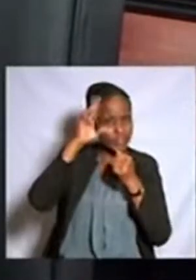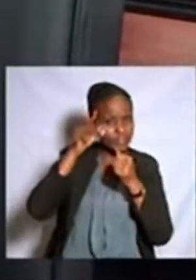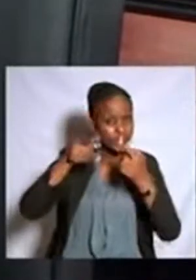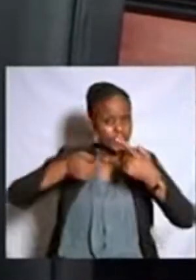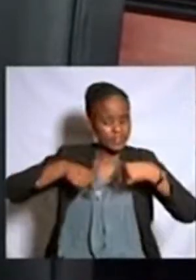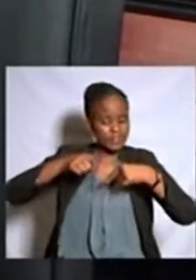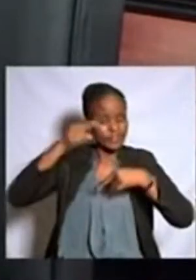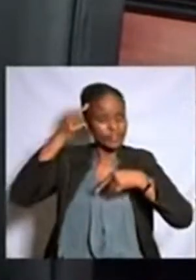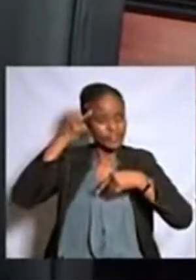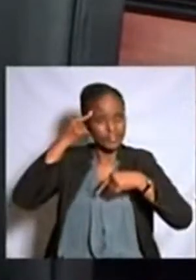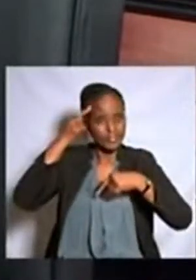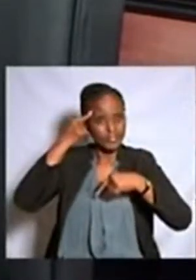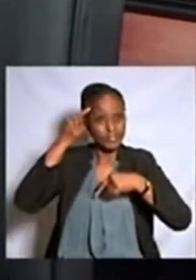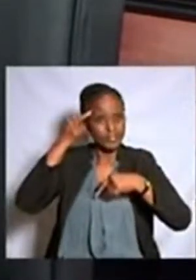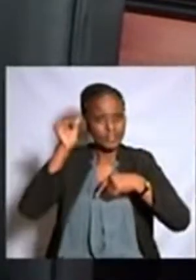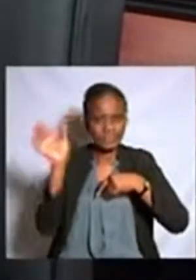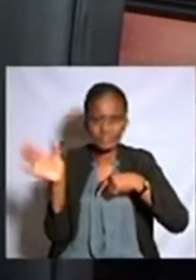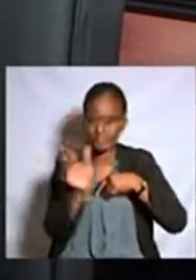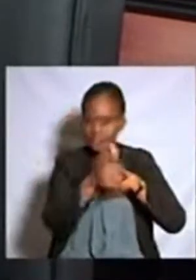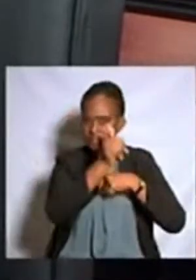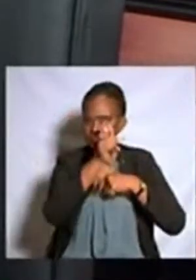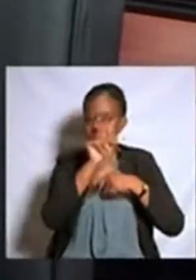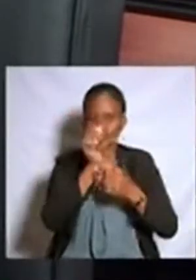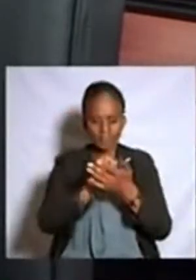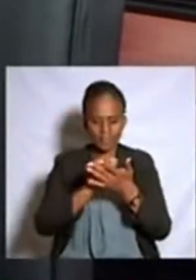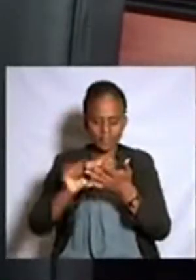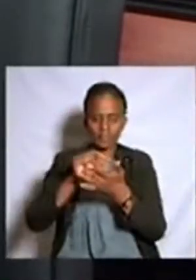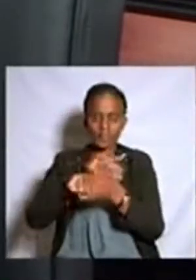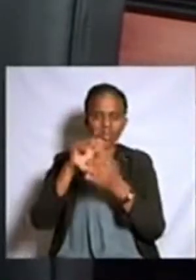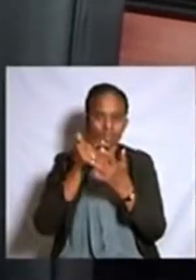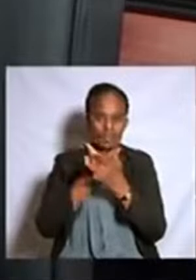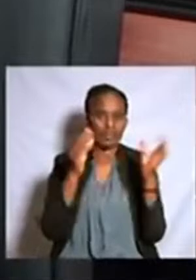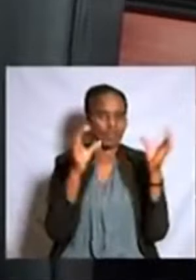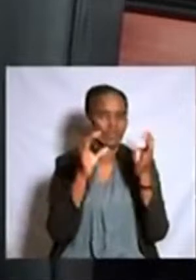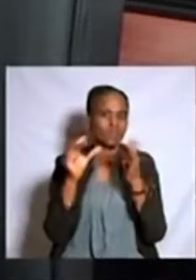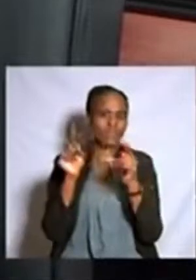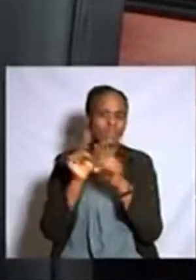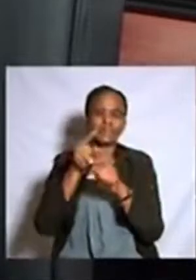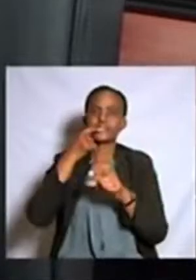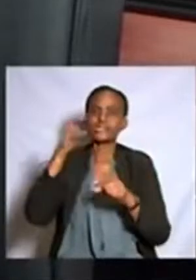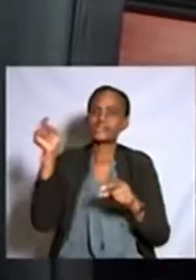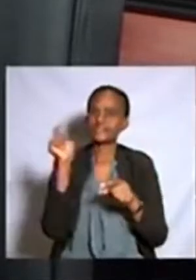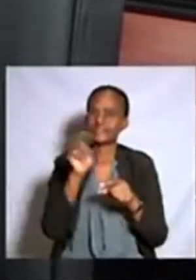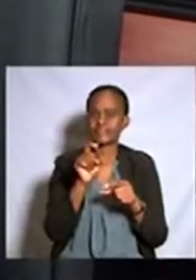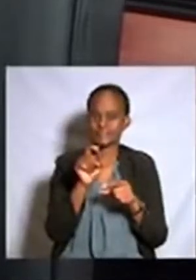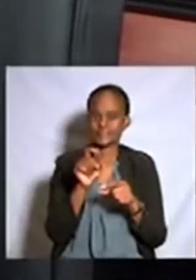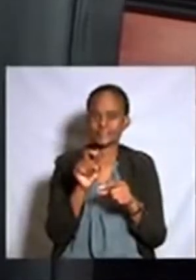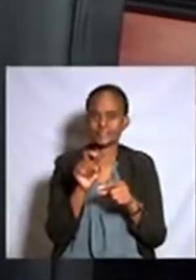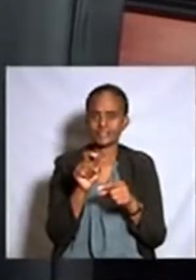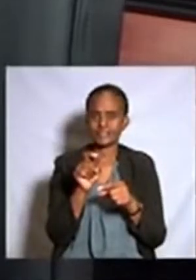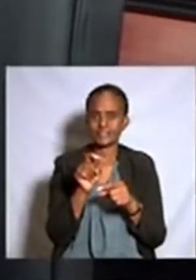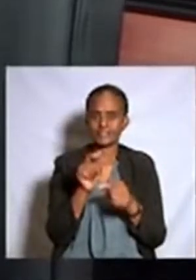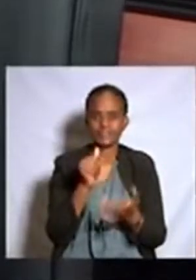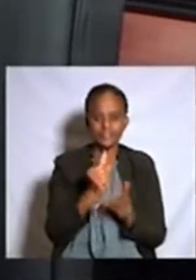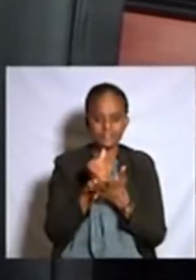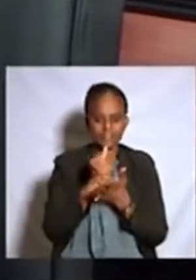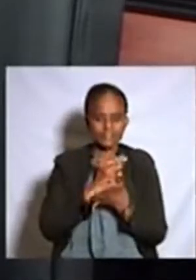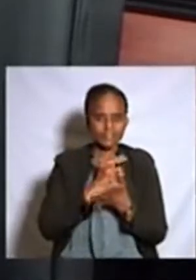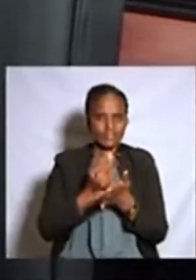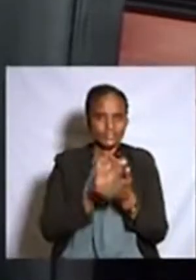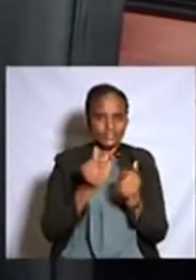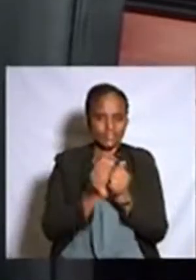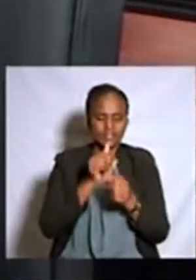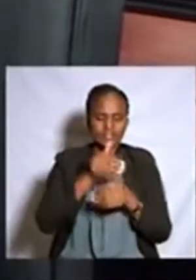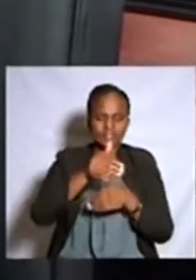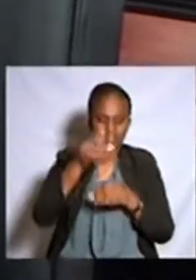Local Government for him to be able to write to all these councils and direct that they assist us with registration. So